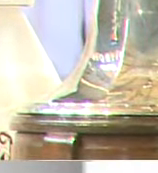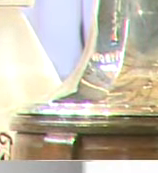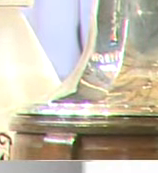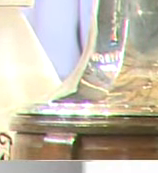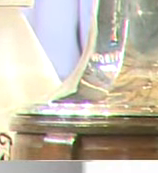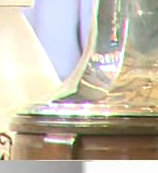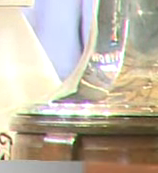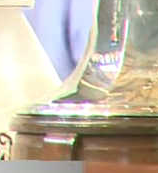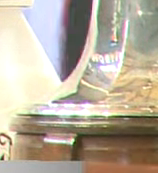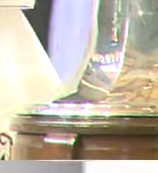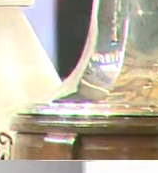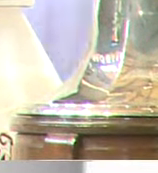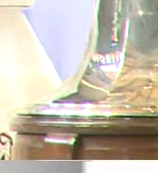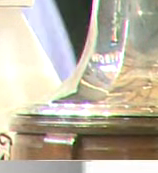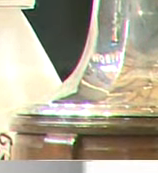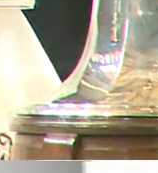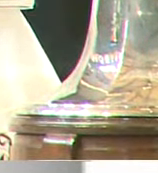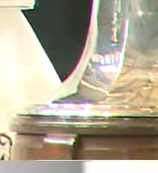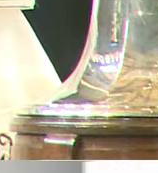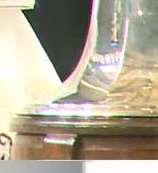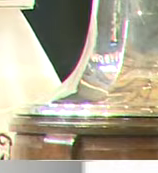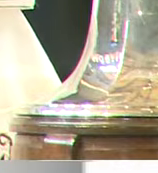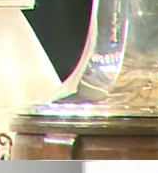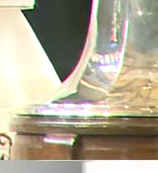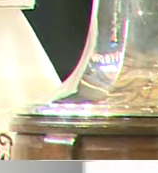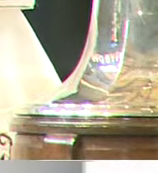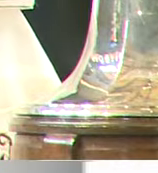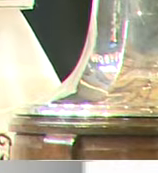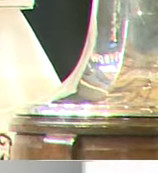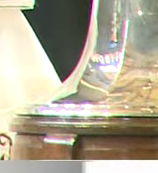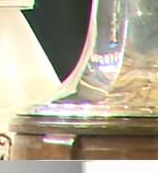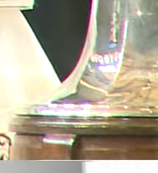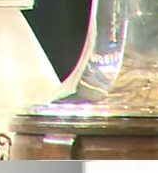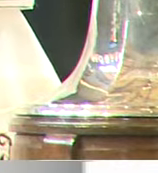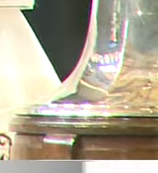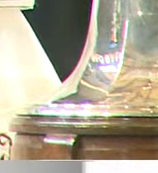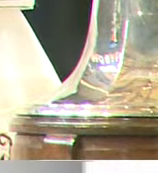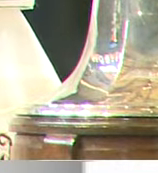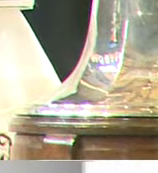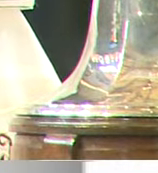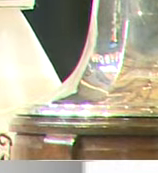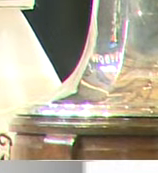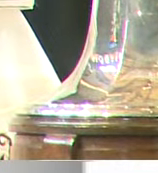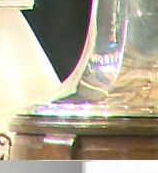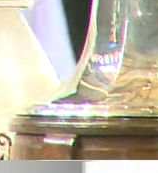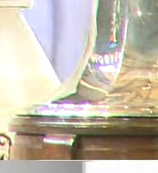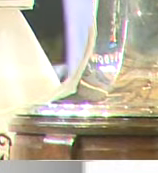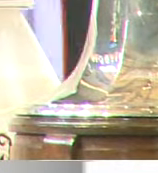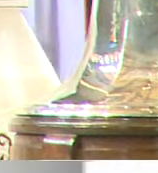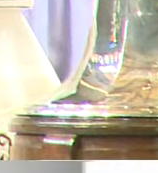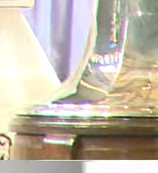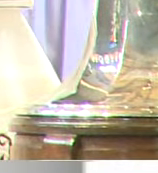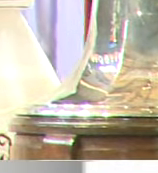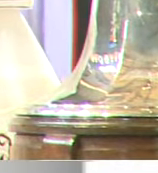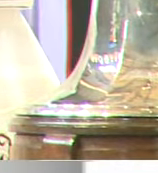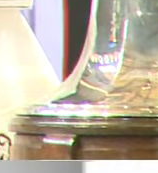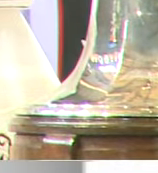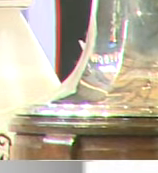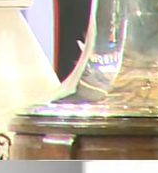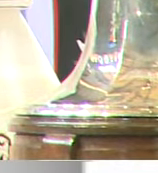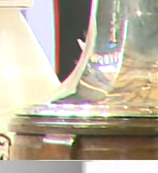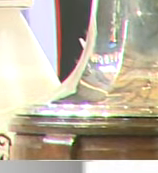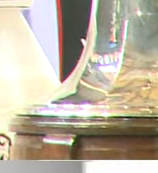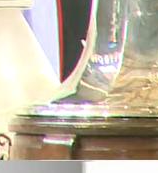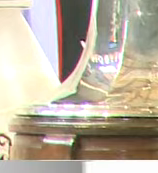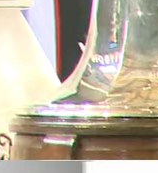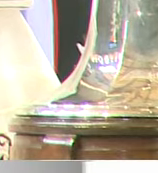Let us join together in the post-communion prayer. Almighty God, eternal Father, we